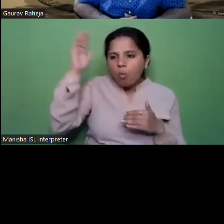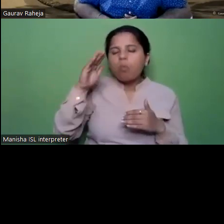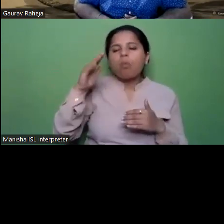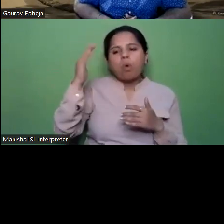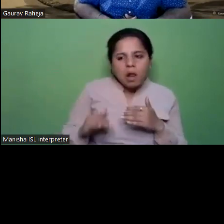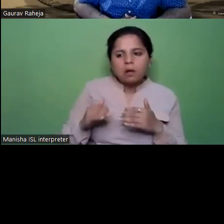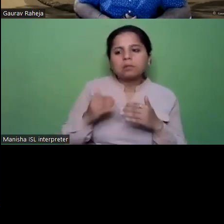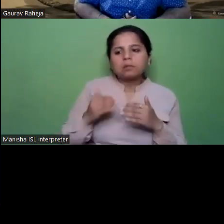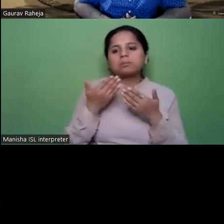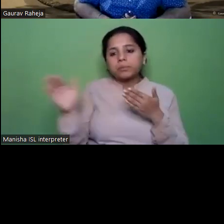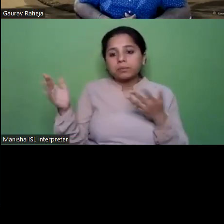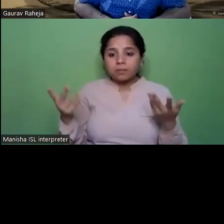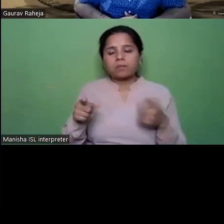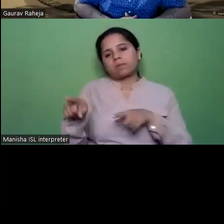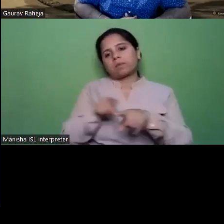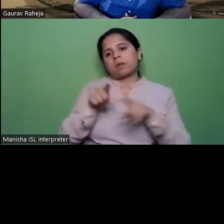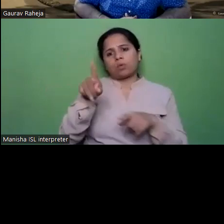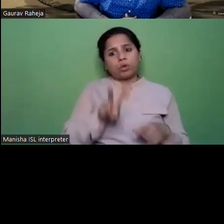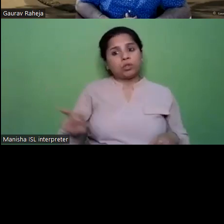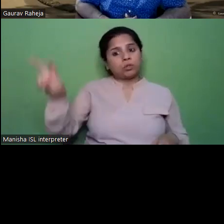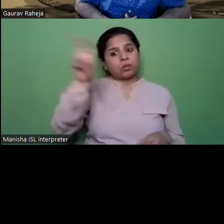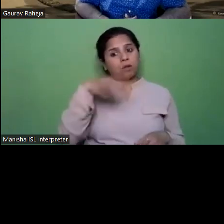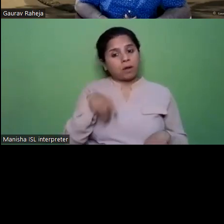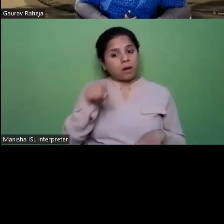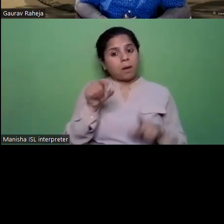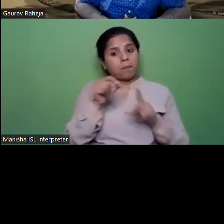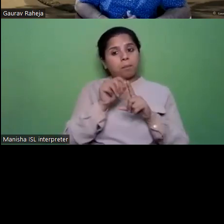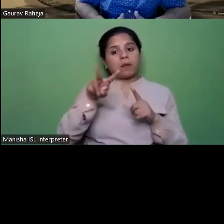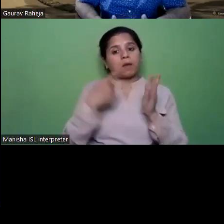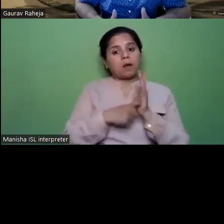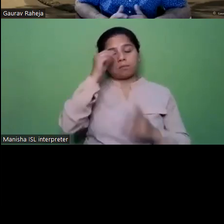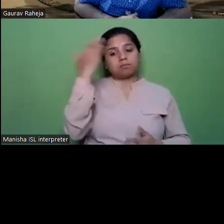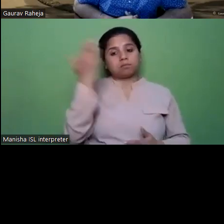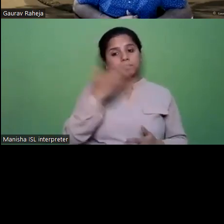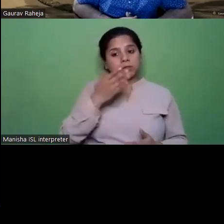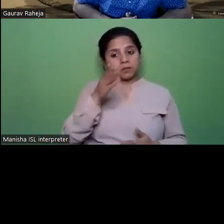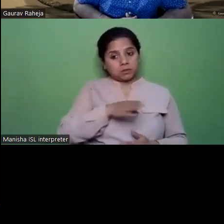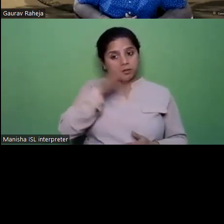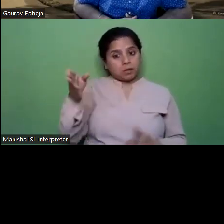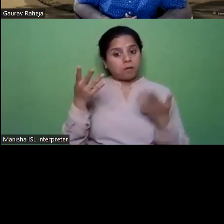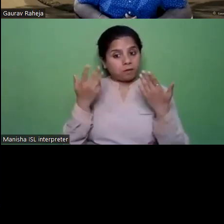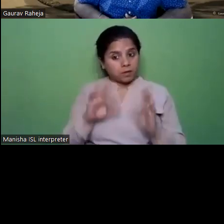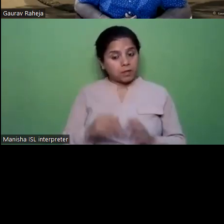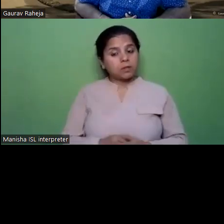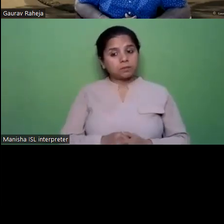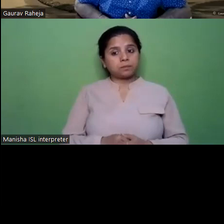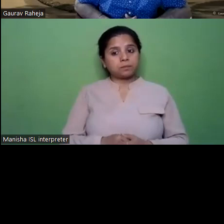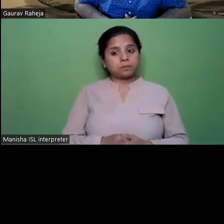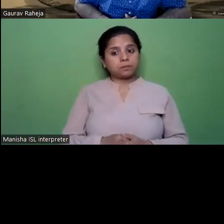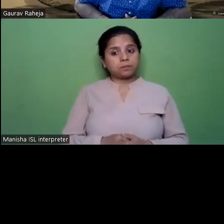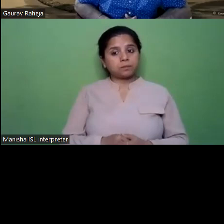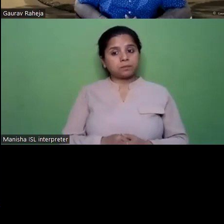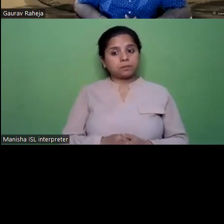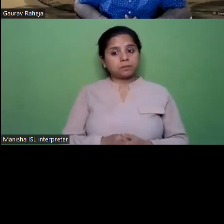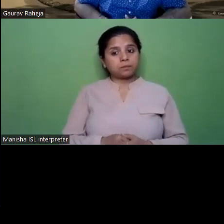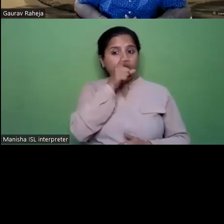example, have you traveled to a PVR cinema and had a cup of coffee